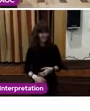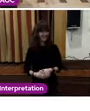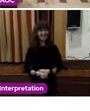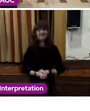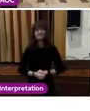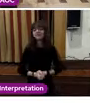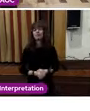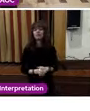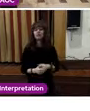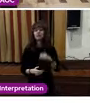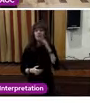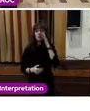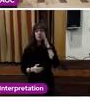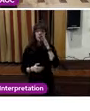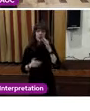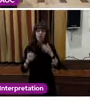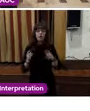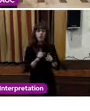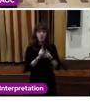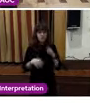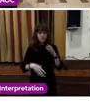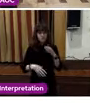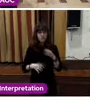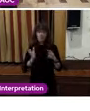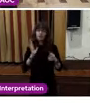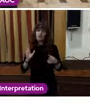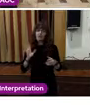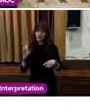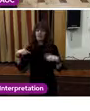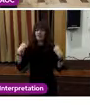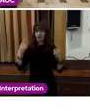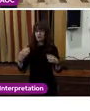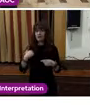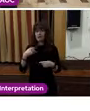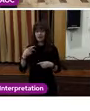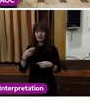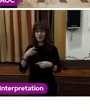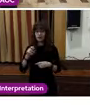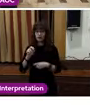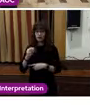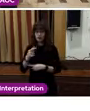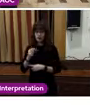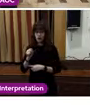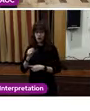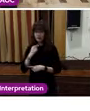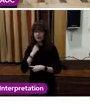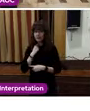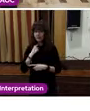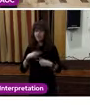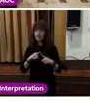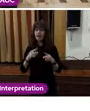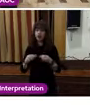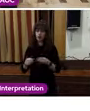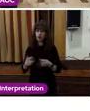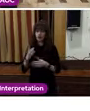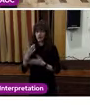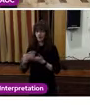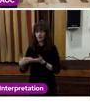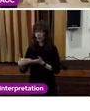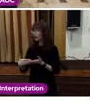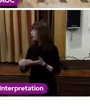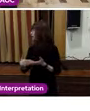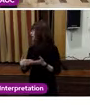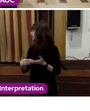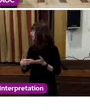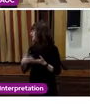We also have Throgs Neck. We've always had this part of Throgs Neck. However, we lost